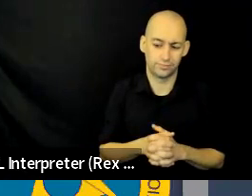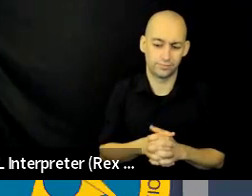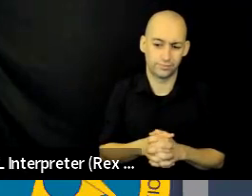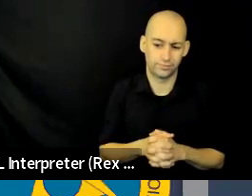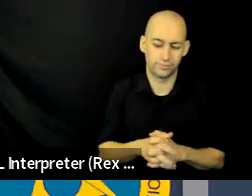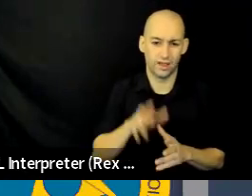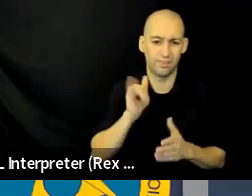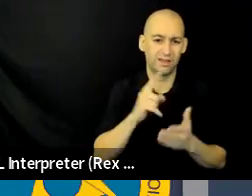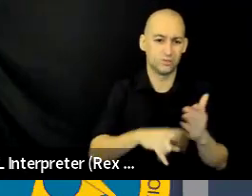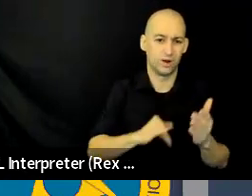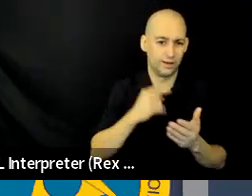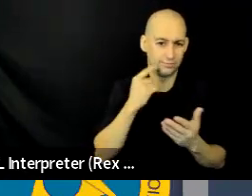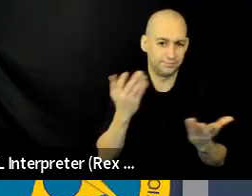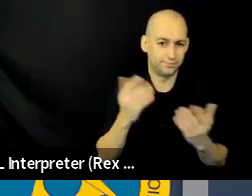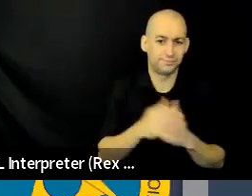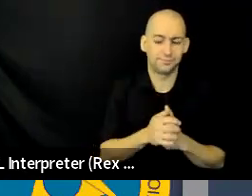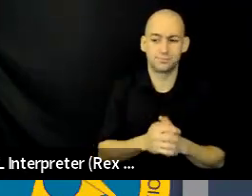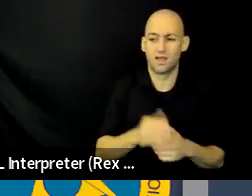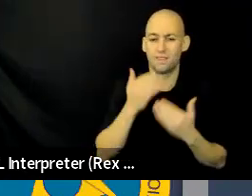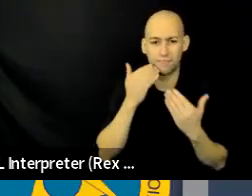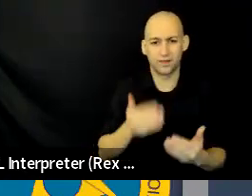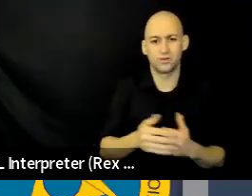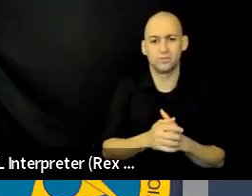That's what I got. Okay, thank you.